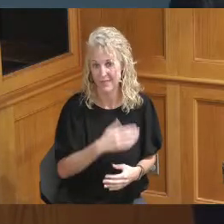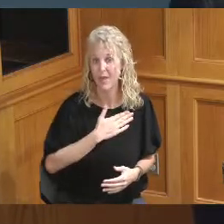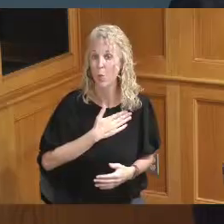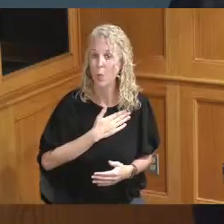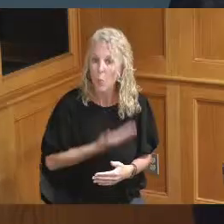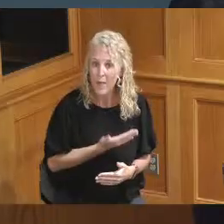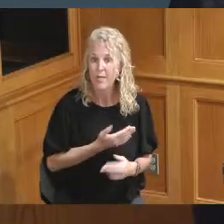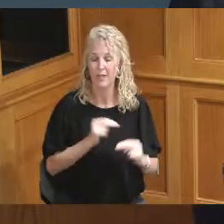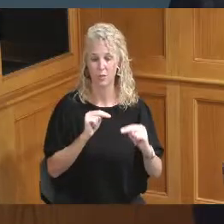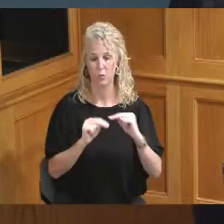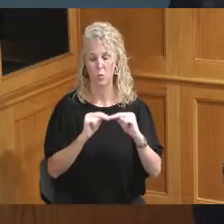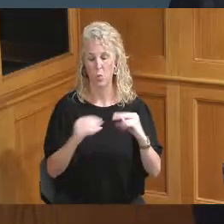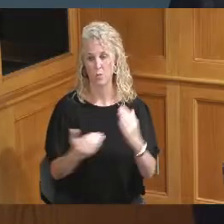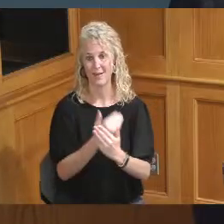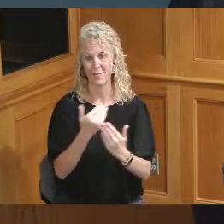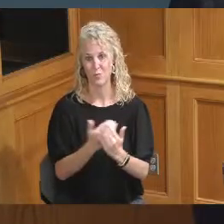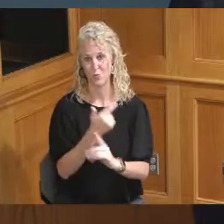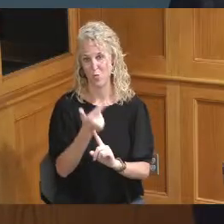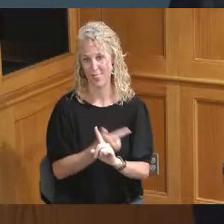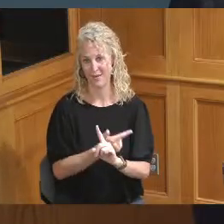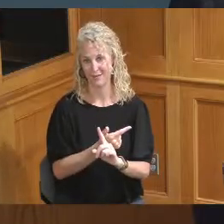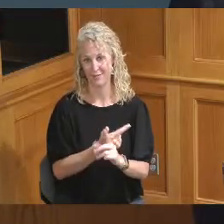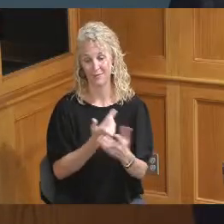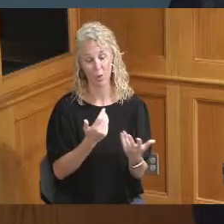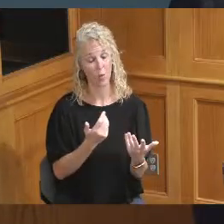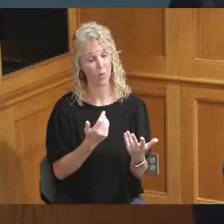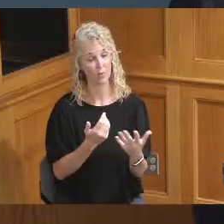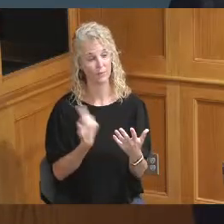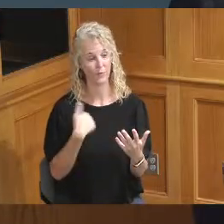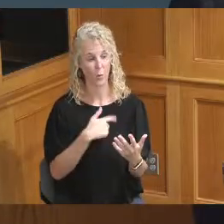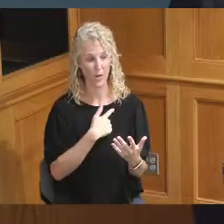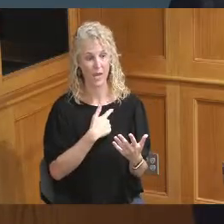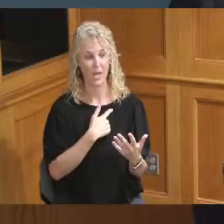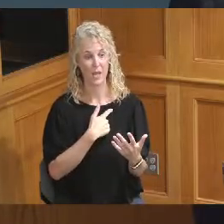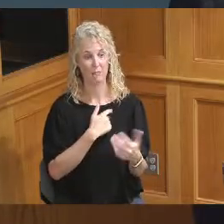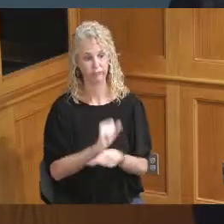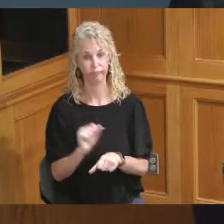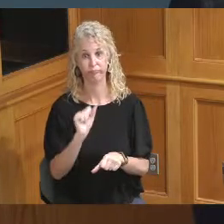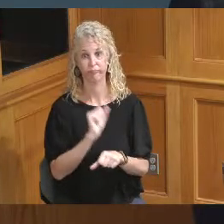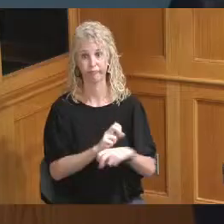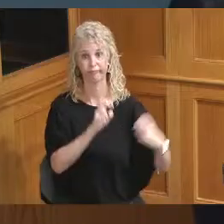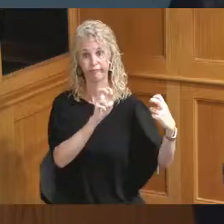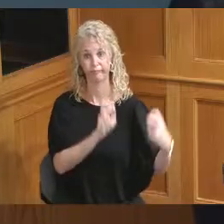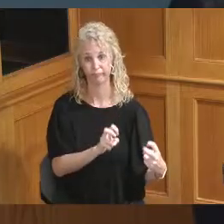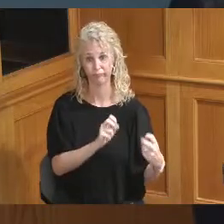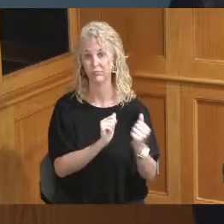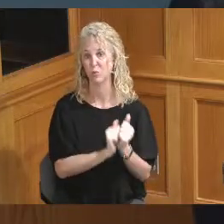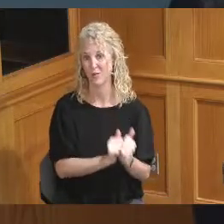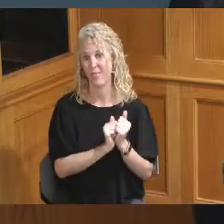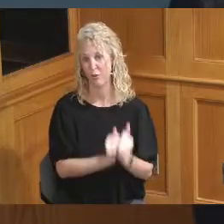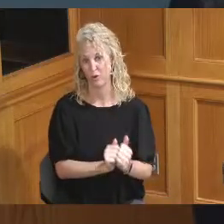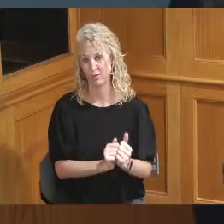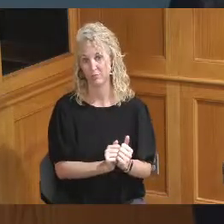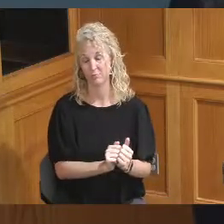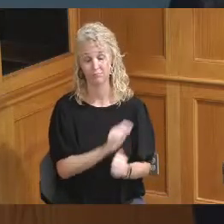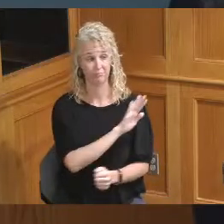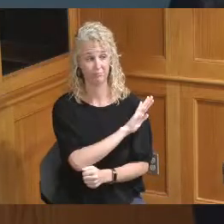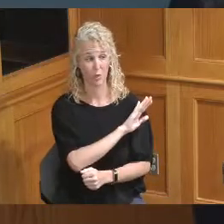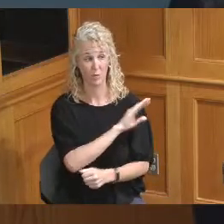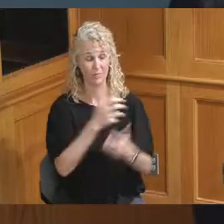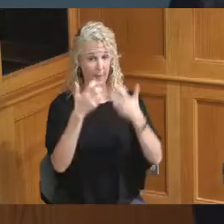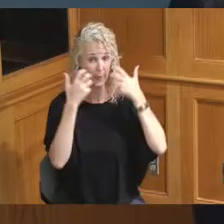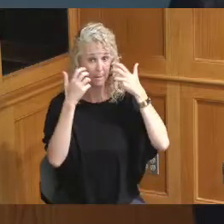us. It's been a challenging negotiation, but we have been together at the table the whole time, and so I am grateful for their